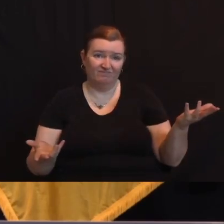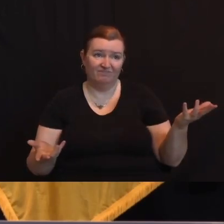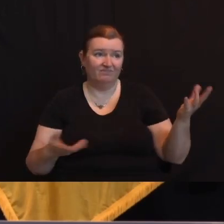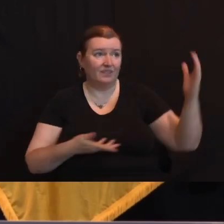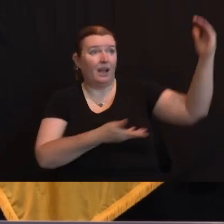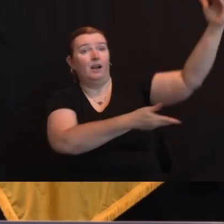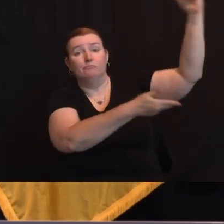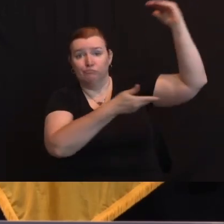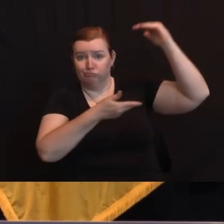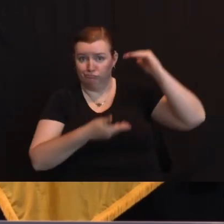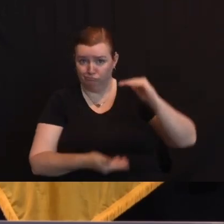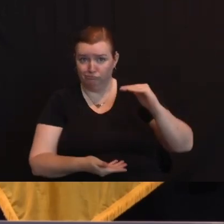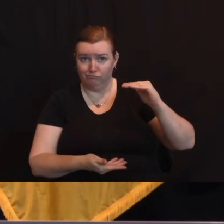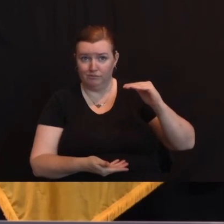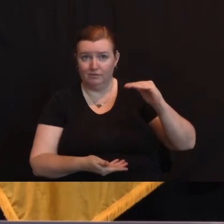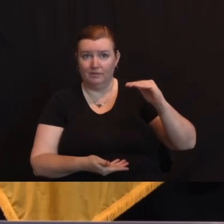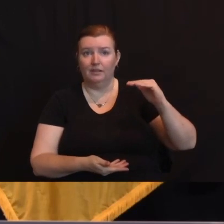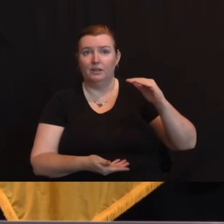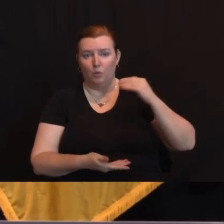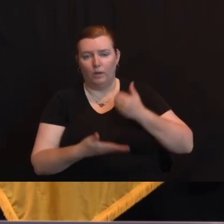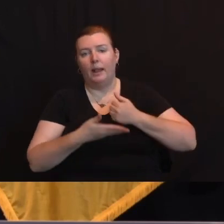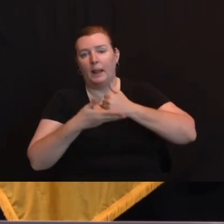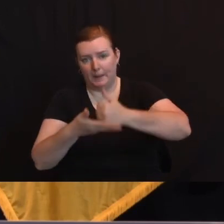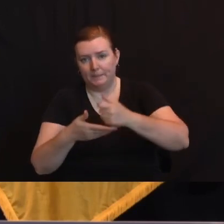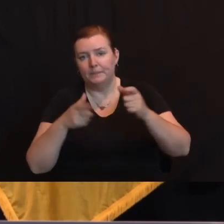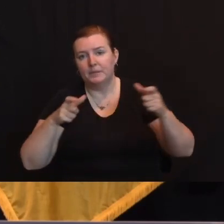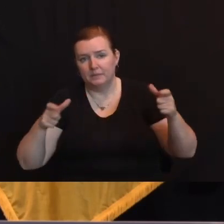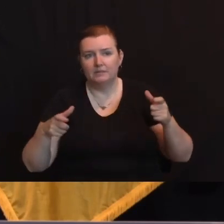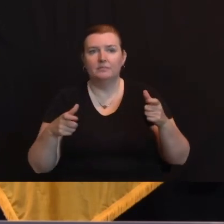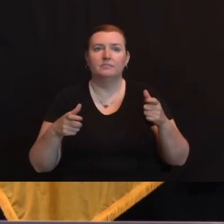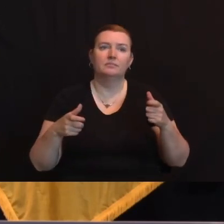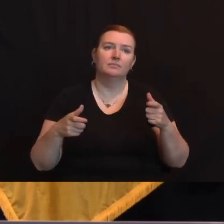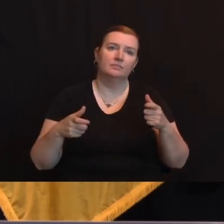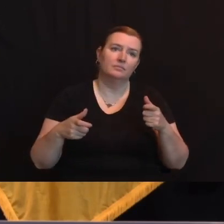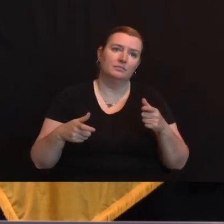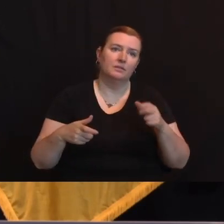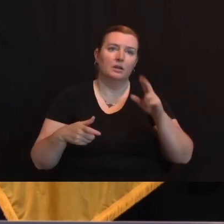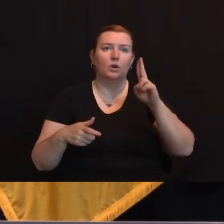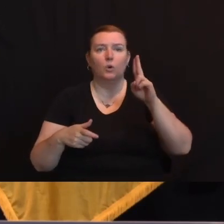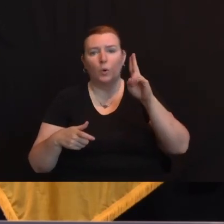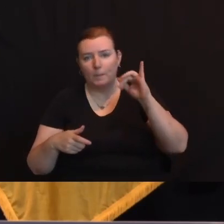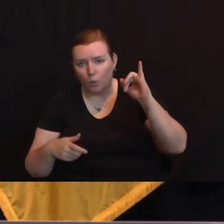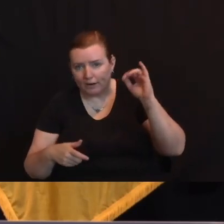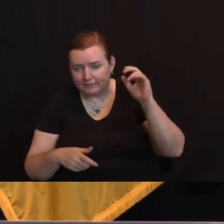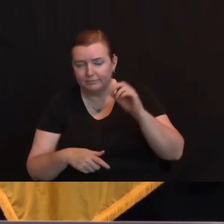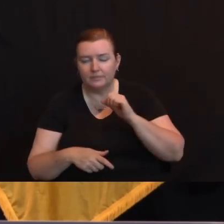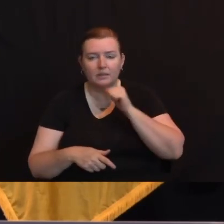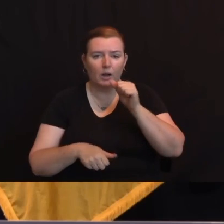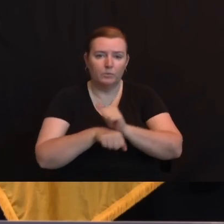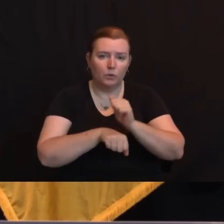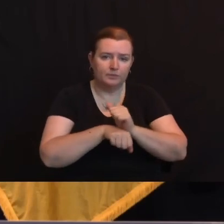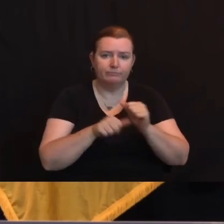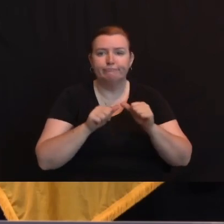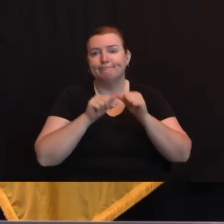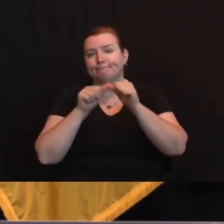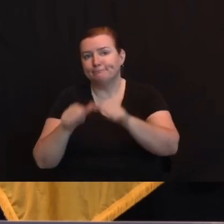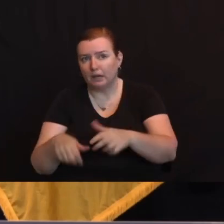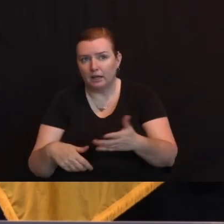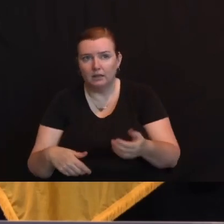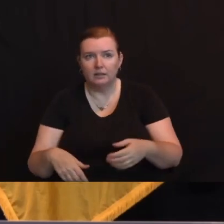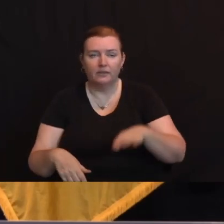the folks who are hurting the most, extending the unemployment benefits, keeping people on the payroll like firefighters and police